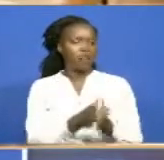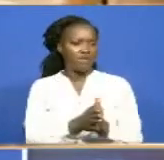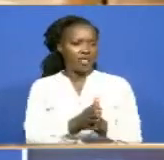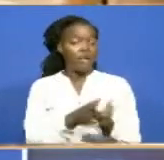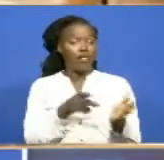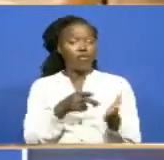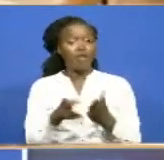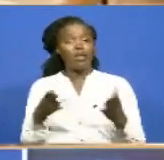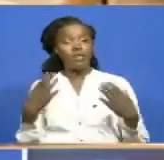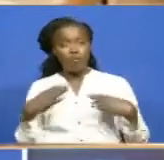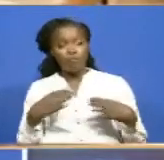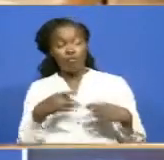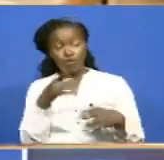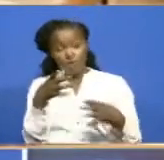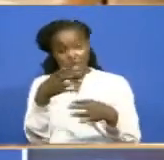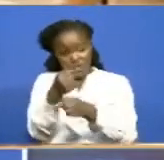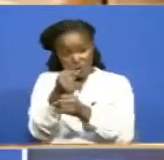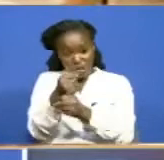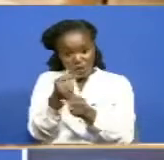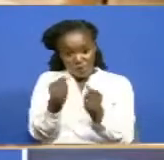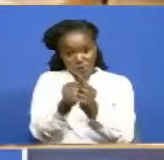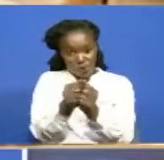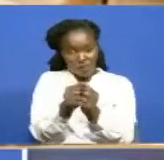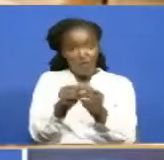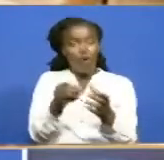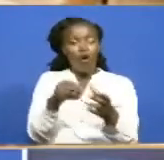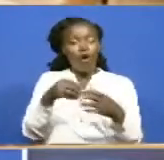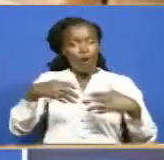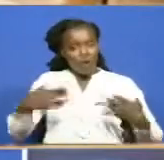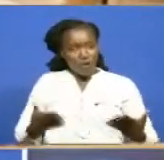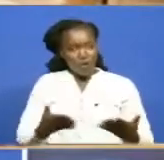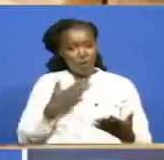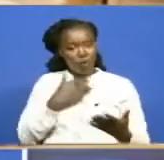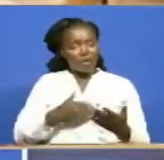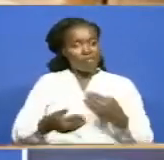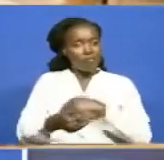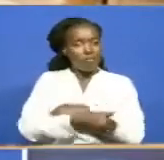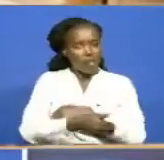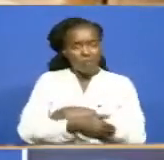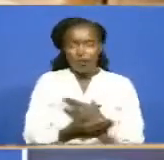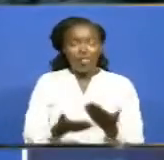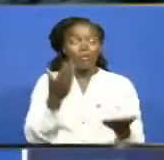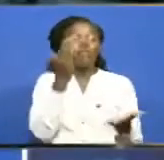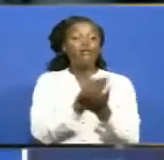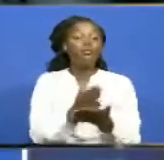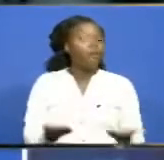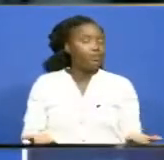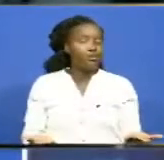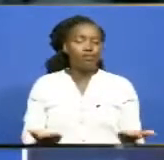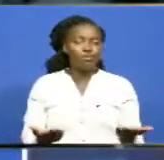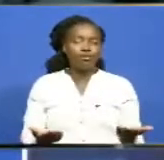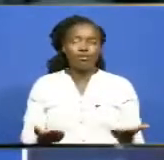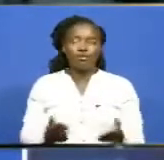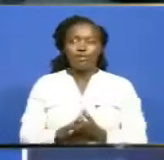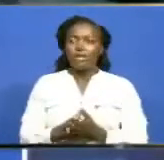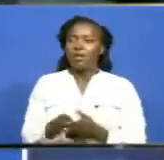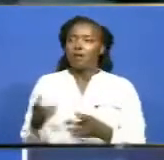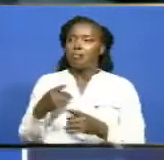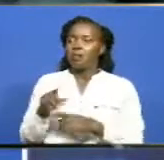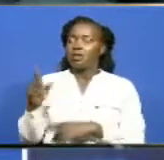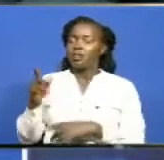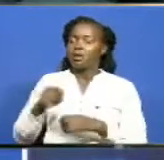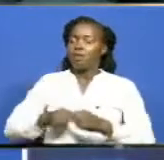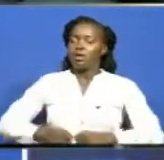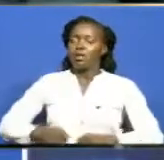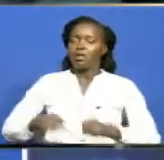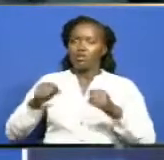paid people that you associated with or that you wanted kickbacks on. That's the point. Yeah. But the management of KEMSA,